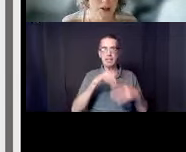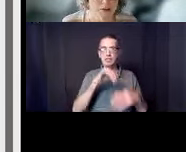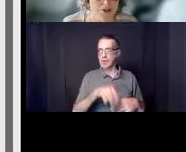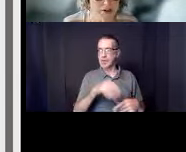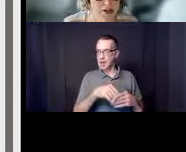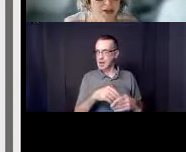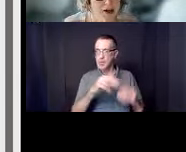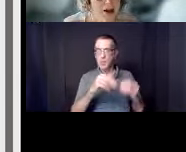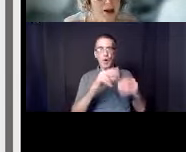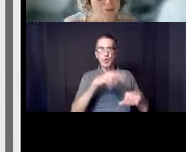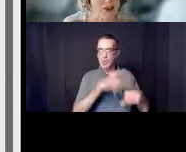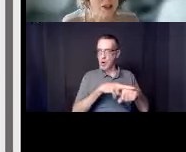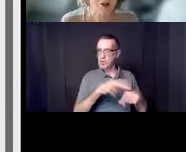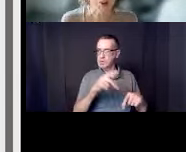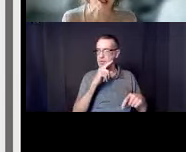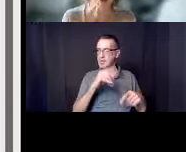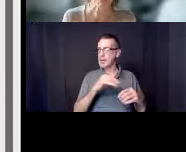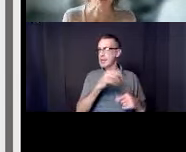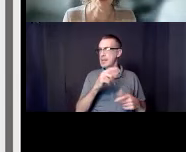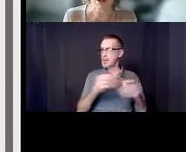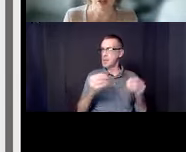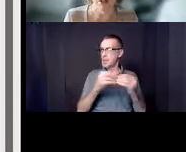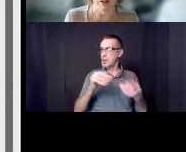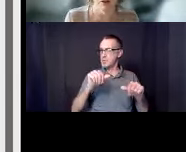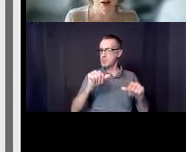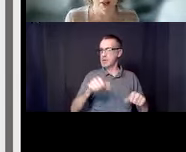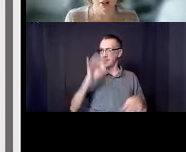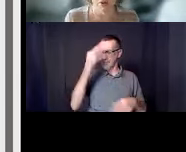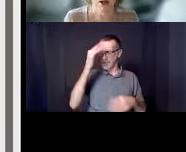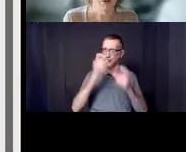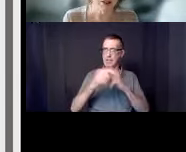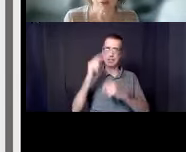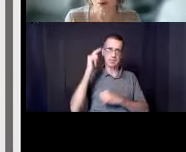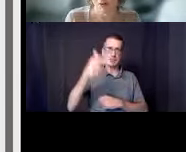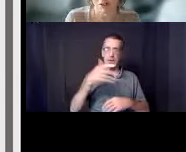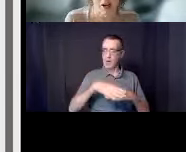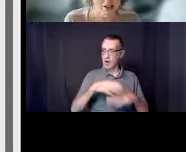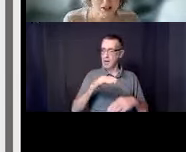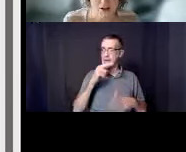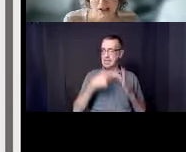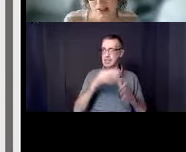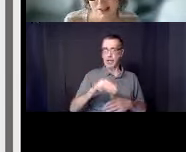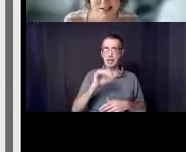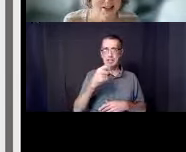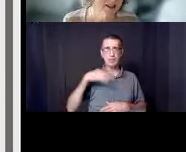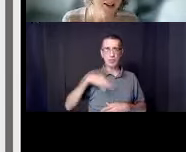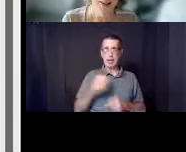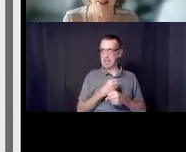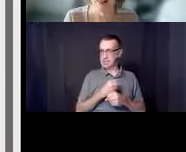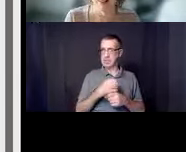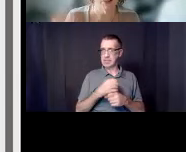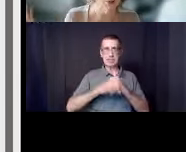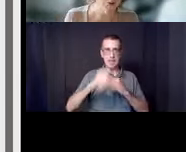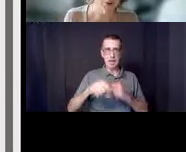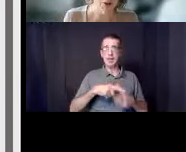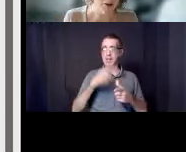deeper levels of need. And then there's possible federal changes on the horizon. So for example, if the child tax credit gets extended,